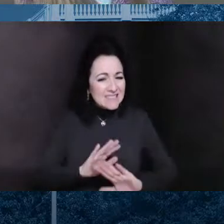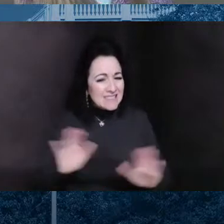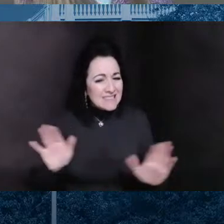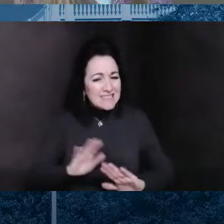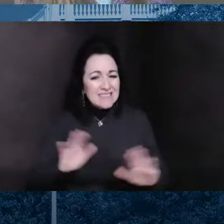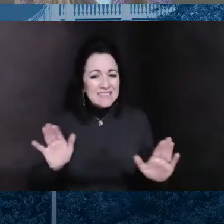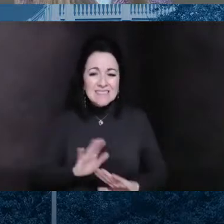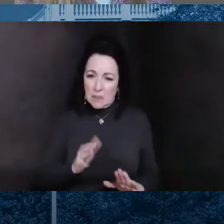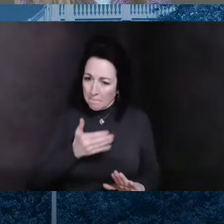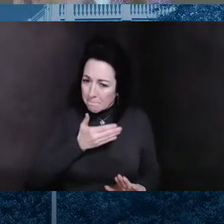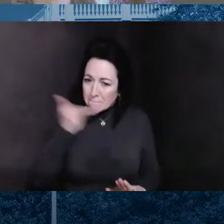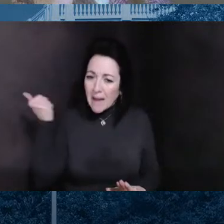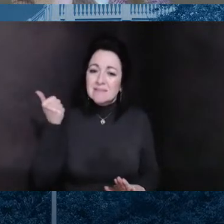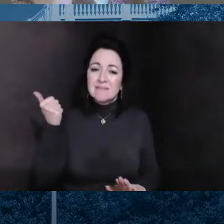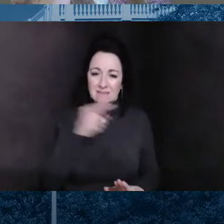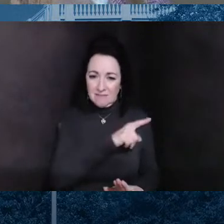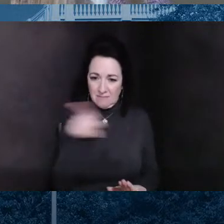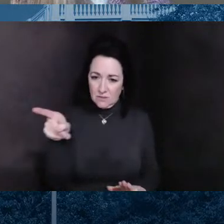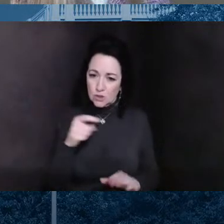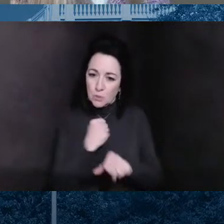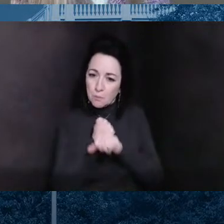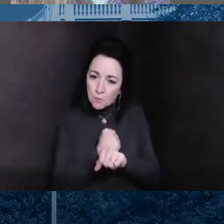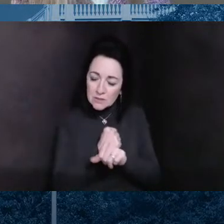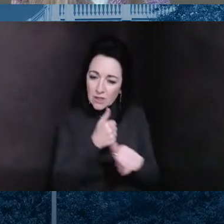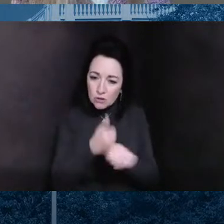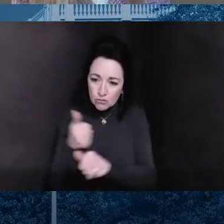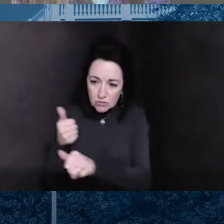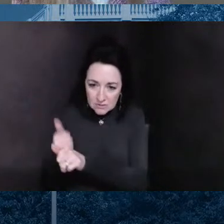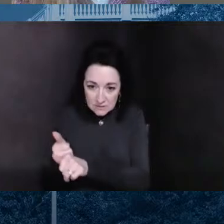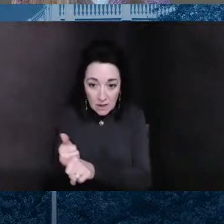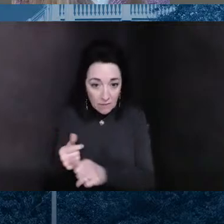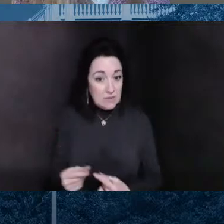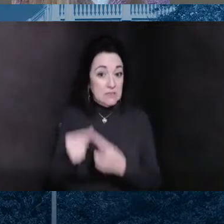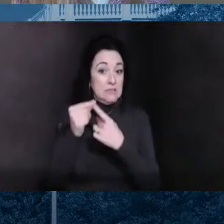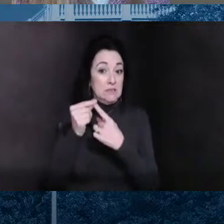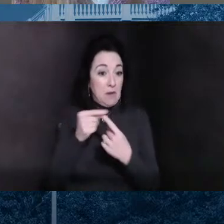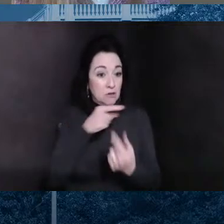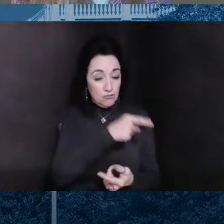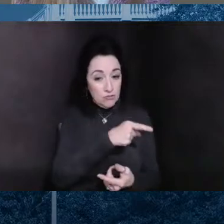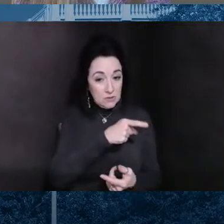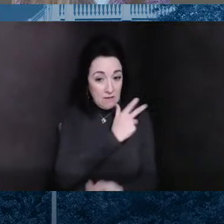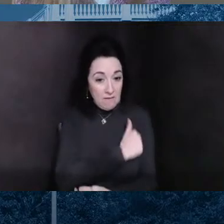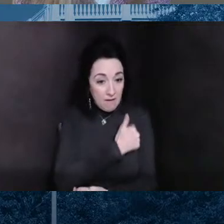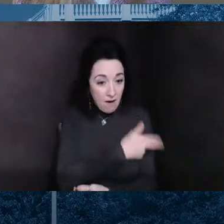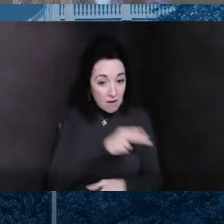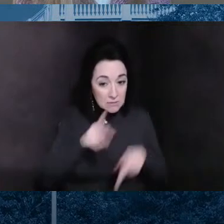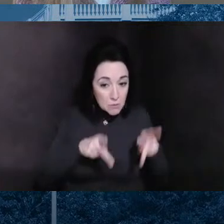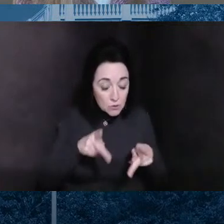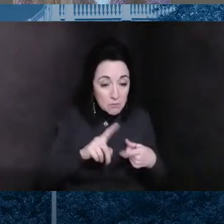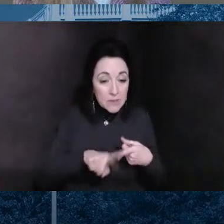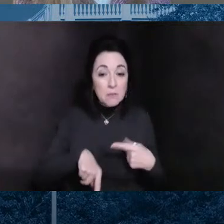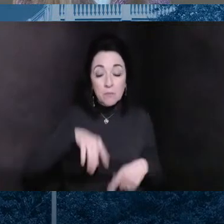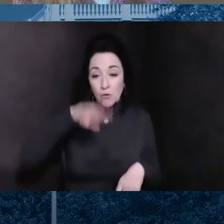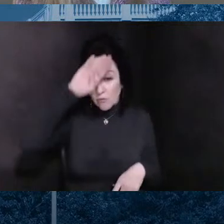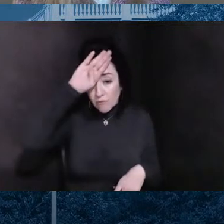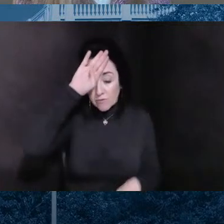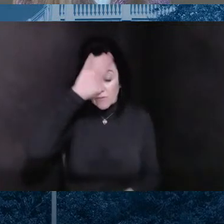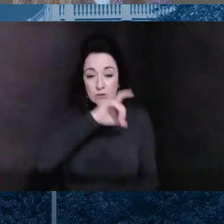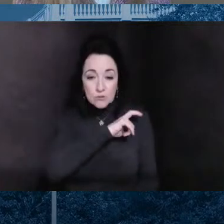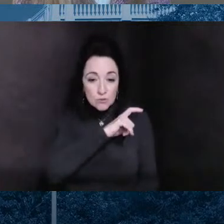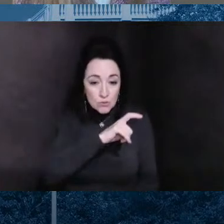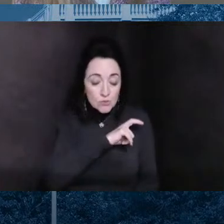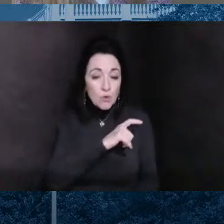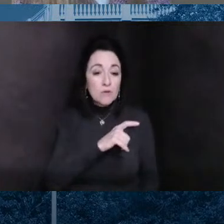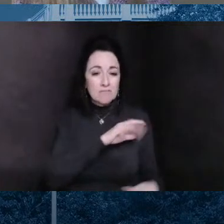get protected, particularly our first responders, frontline workers, and our vulnerable senior citizens. AJ, tell us